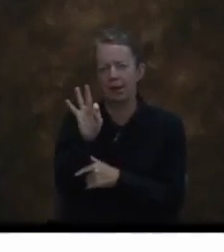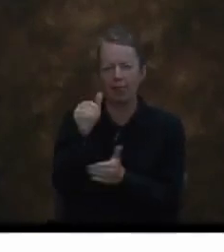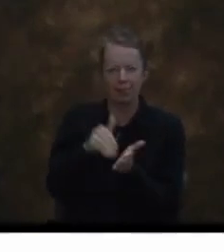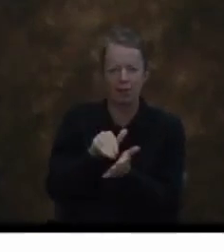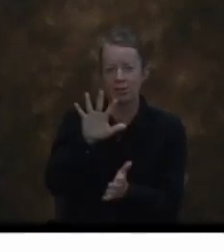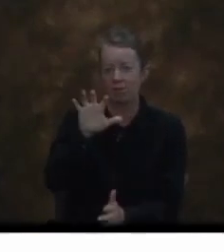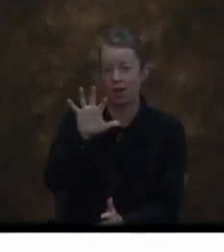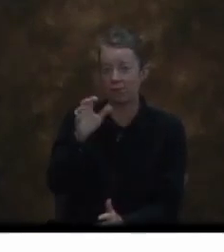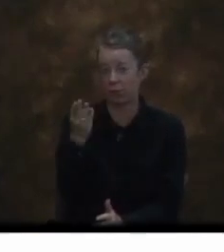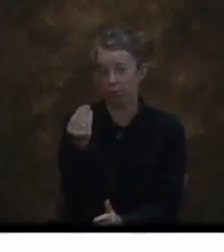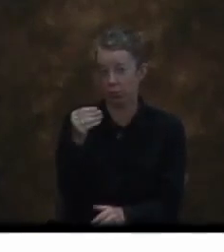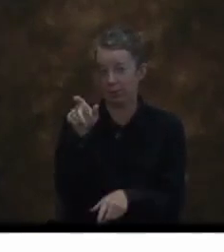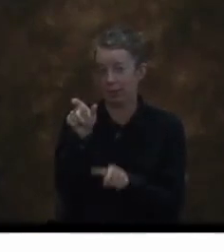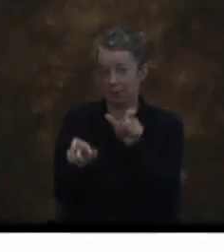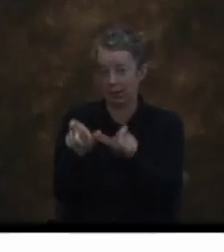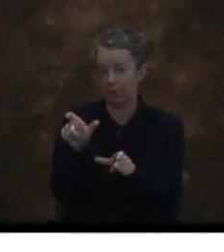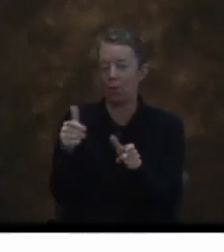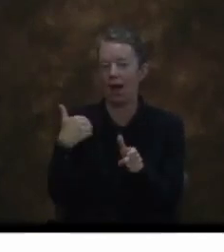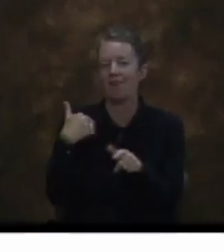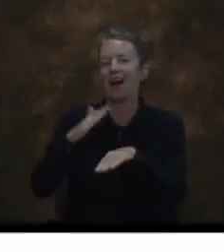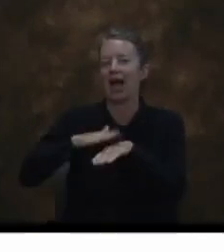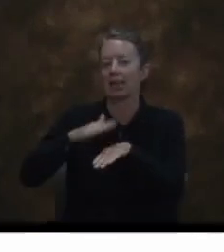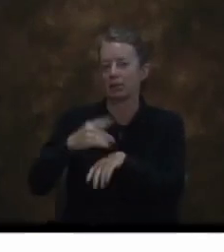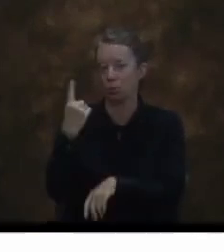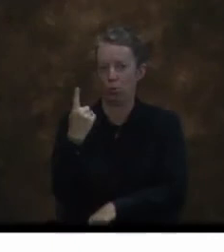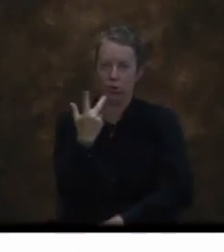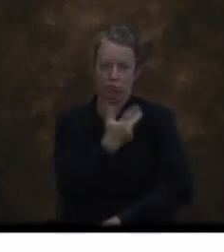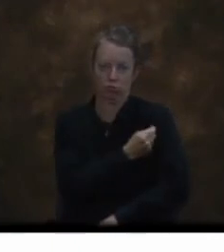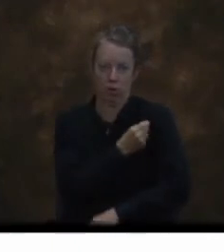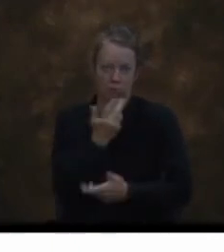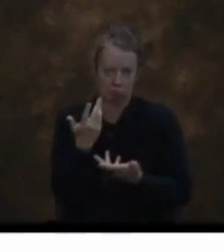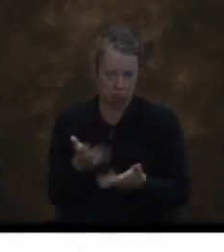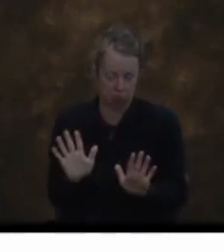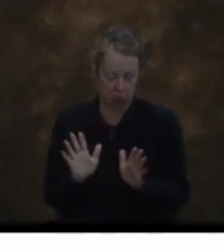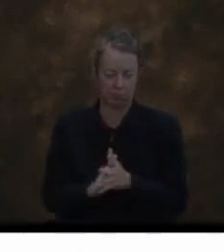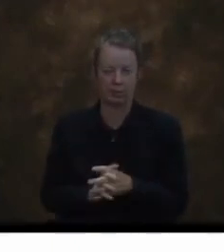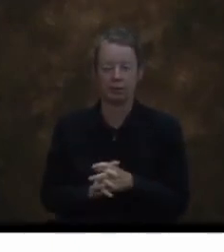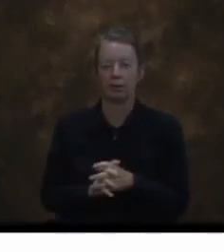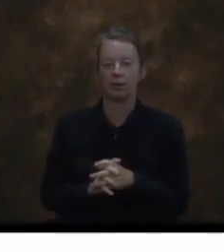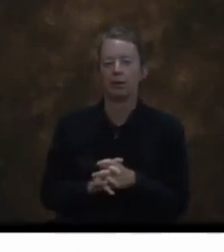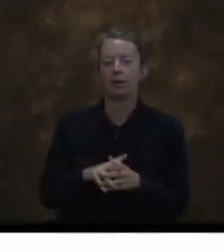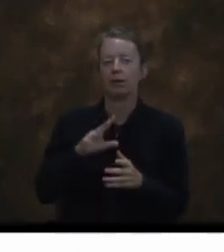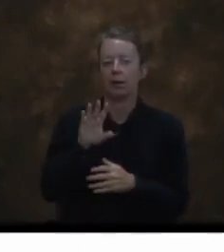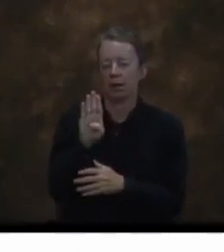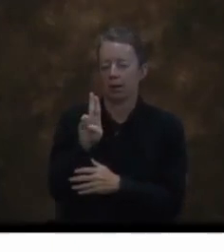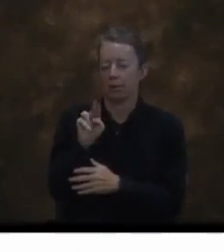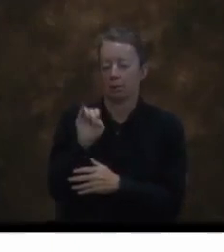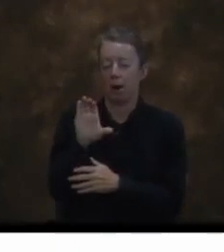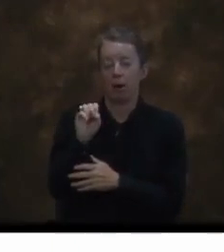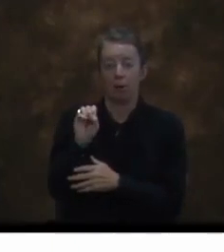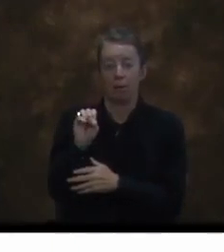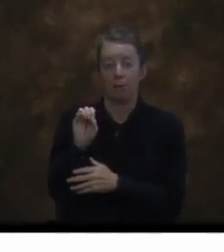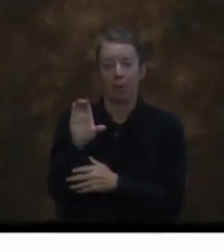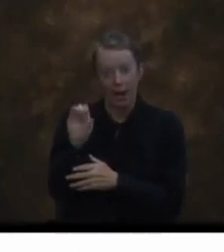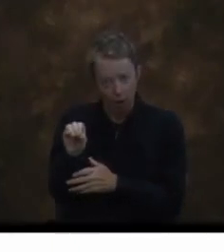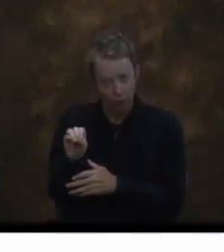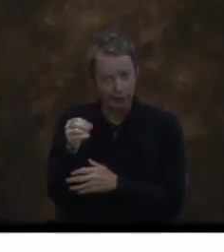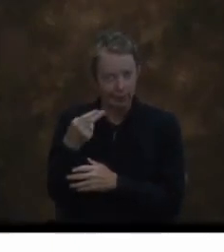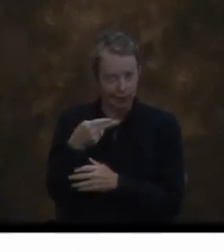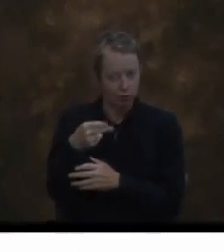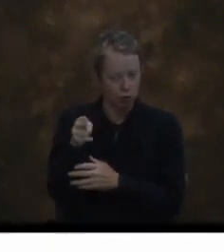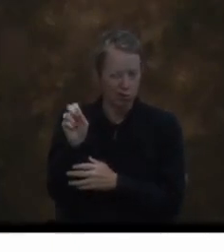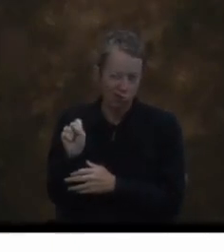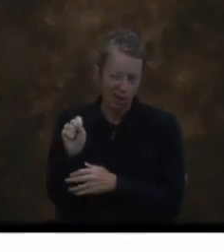169,514 people with at least one dose. That Buncombe County HHS has administered